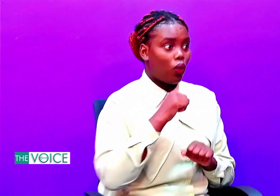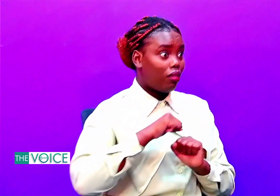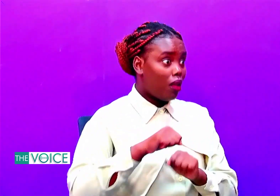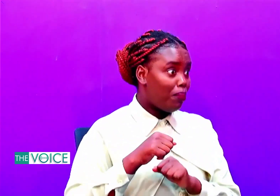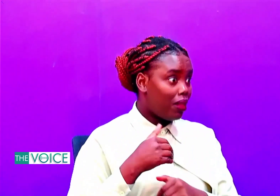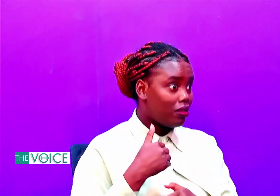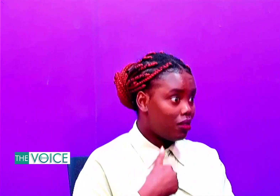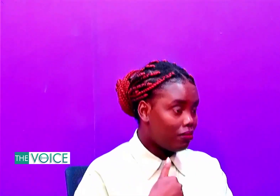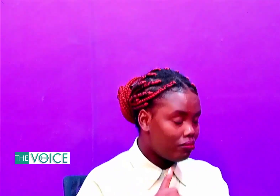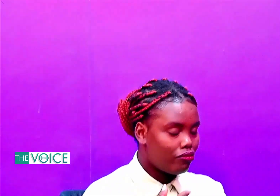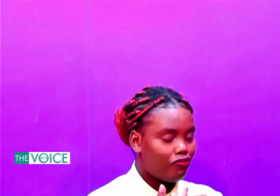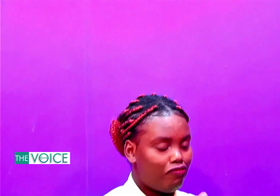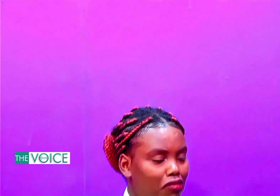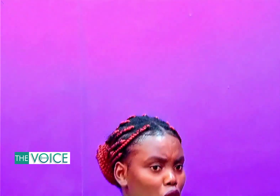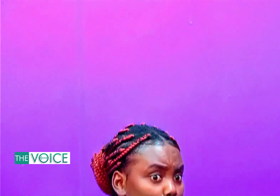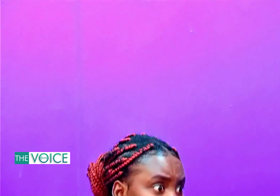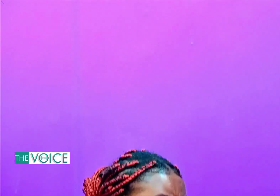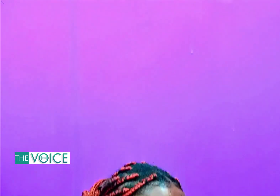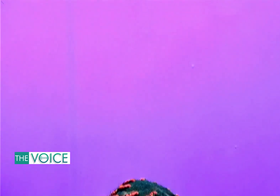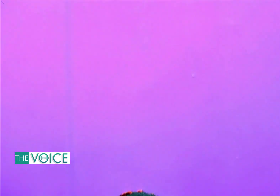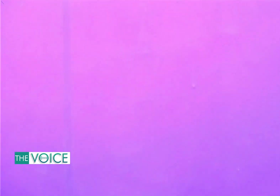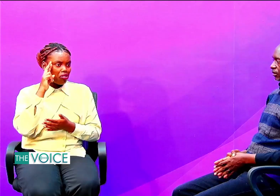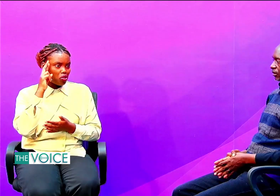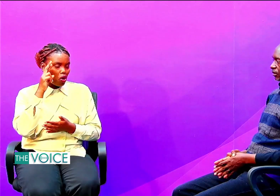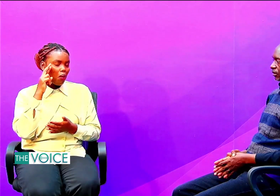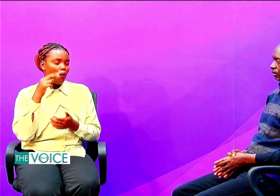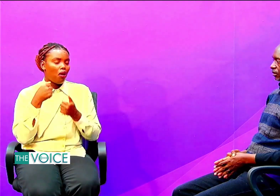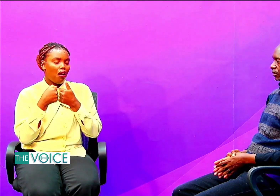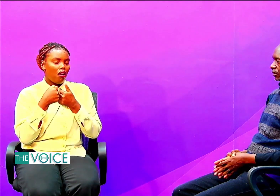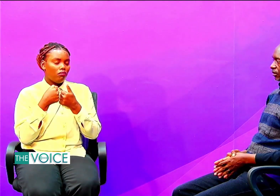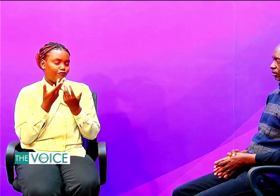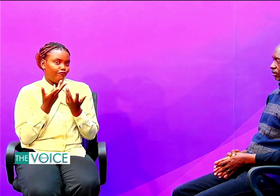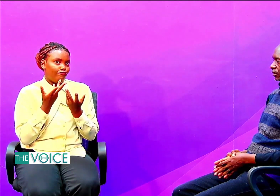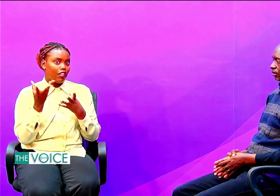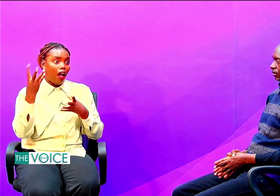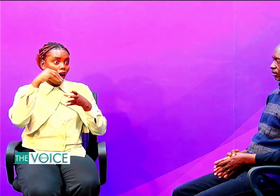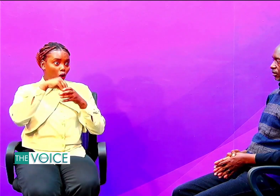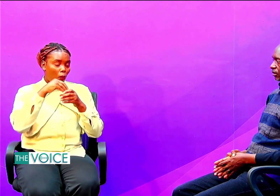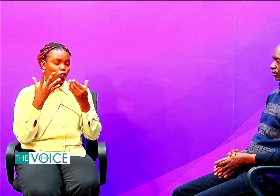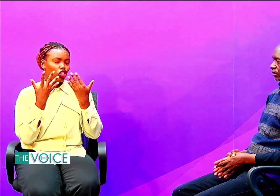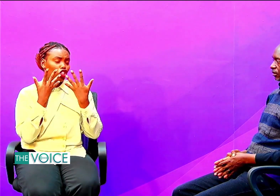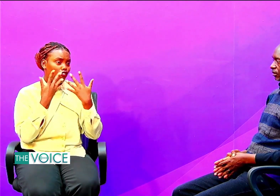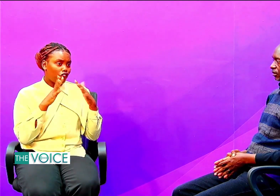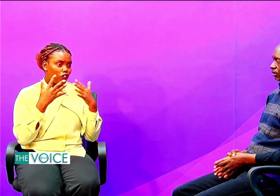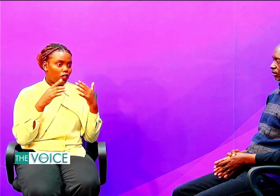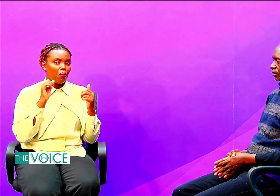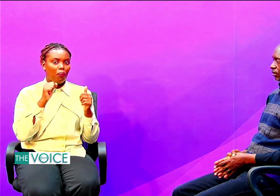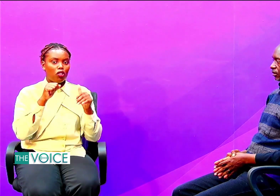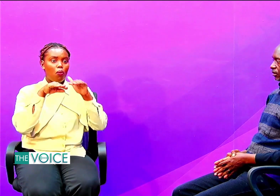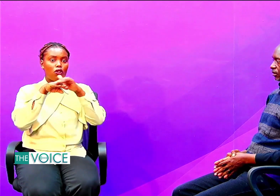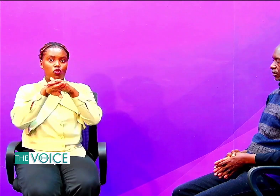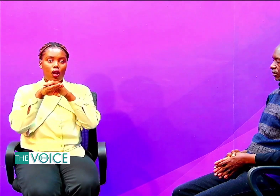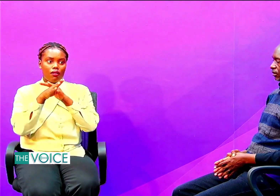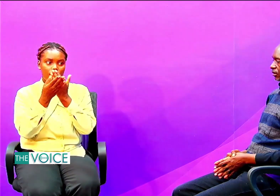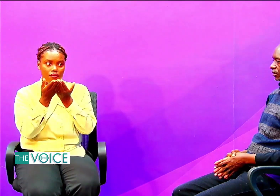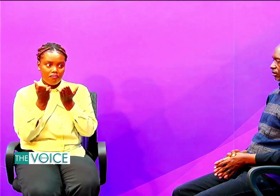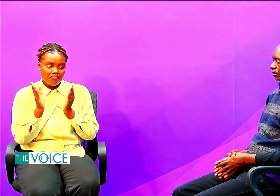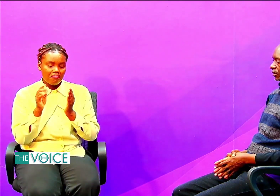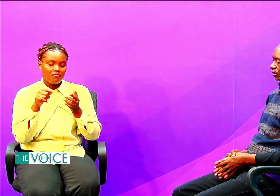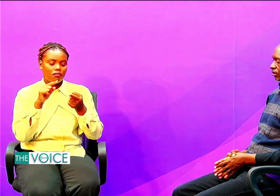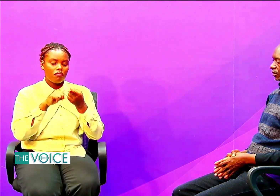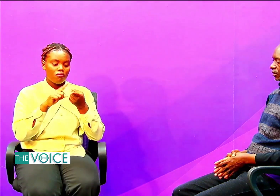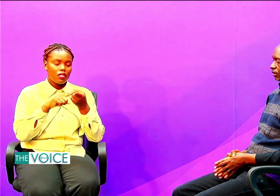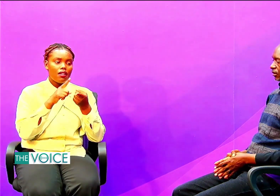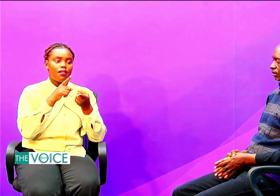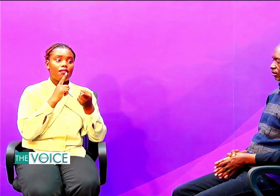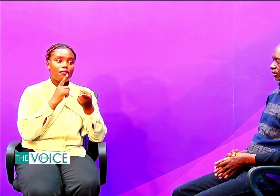talk about when someone with epilepsy, you've talked about the reasonable accommodation and